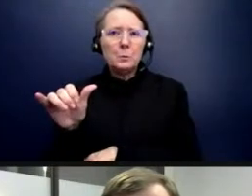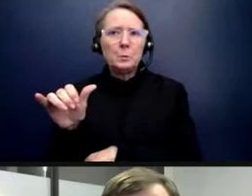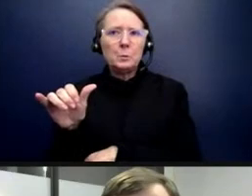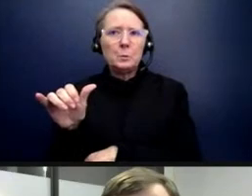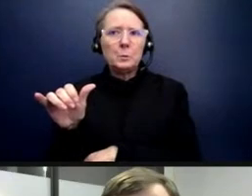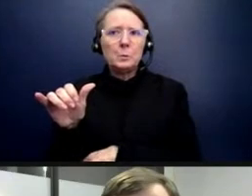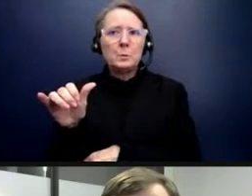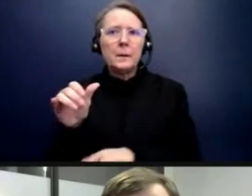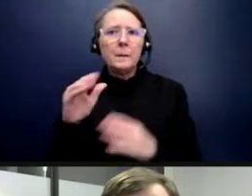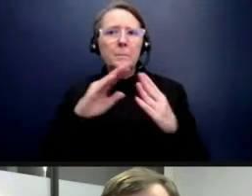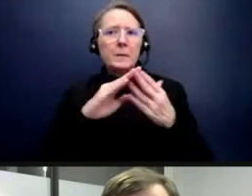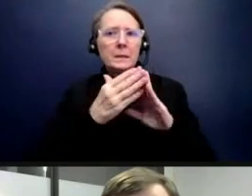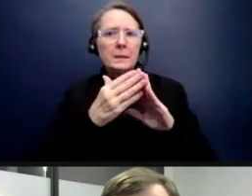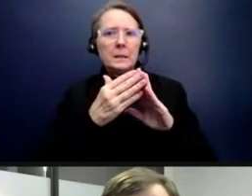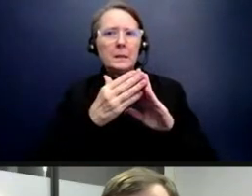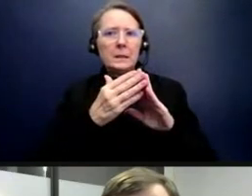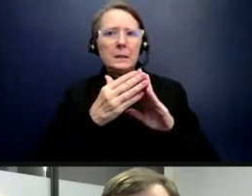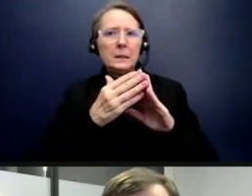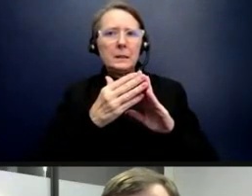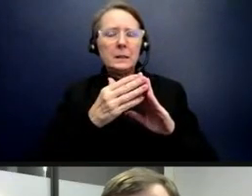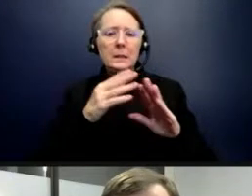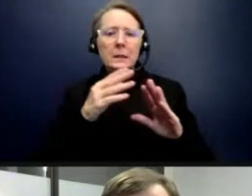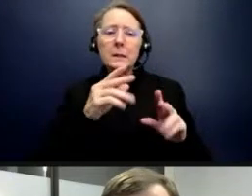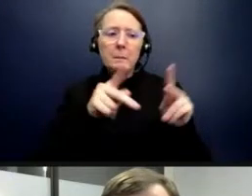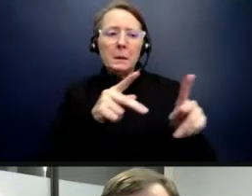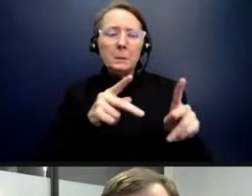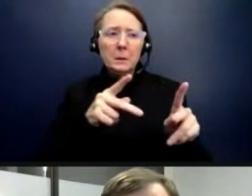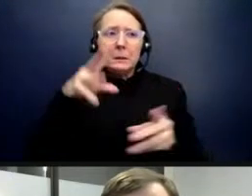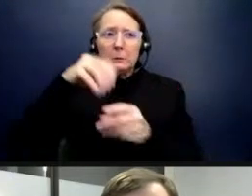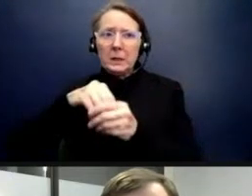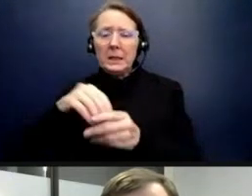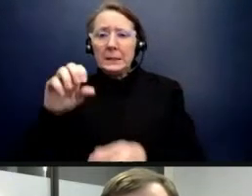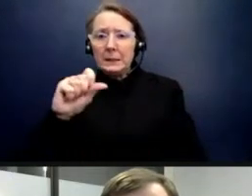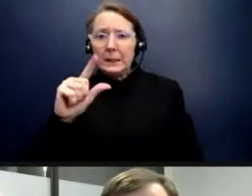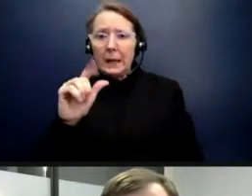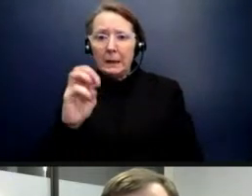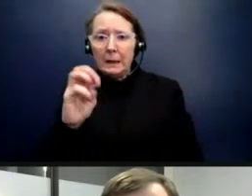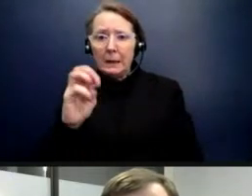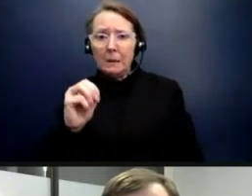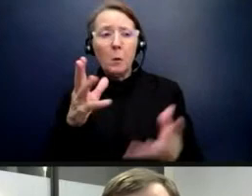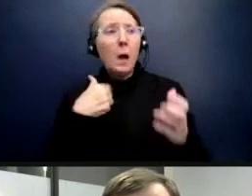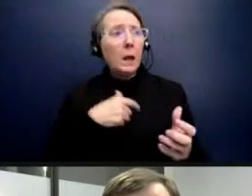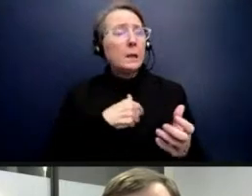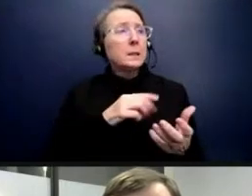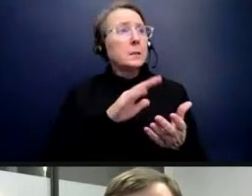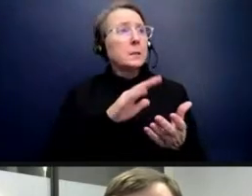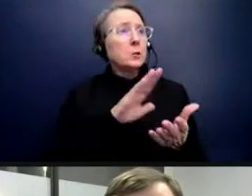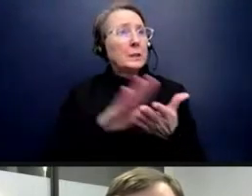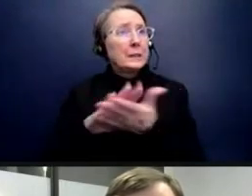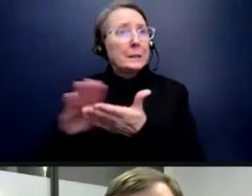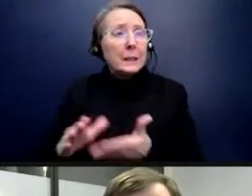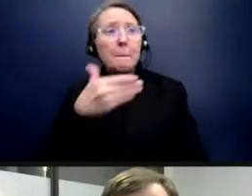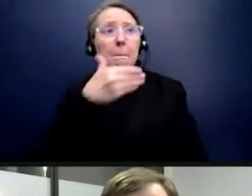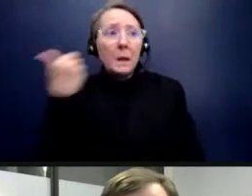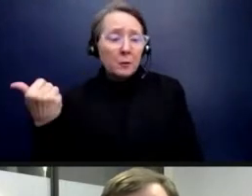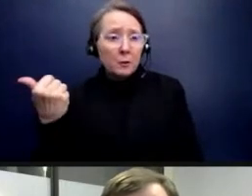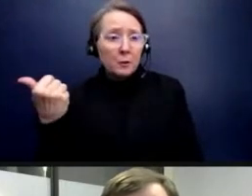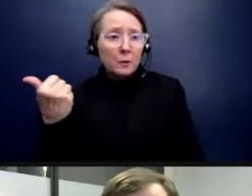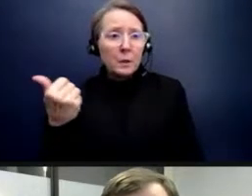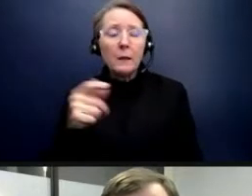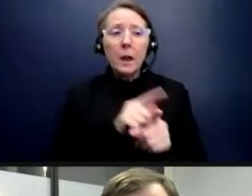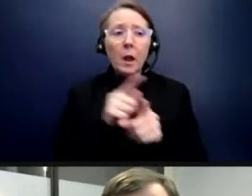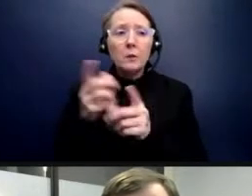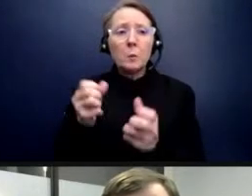the city citizens want us to be cleaner. They also want us to have the emergency response units. I get